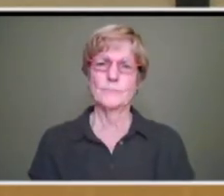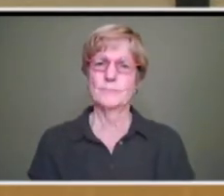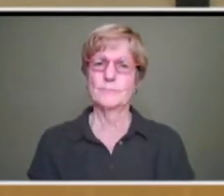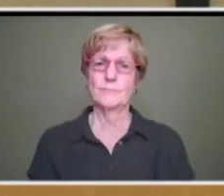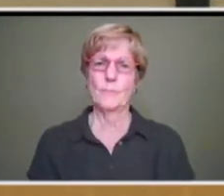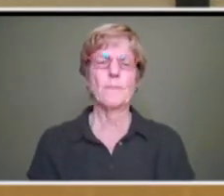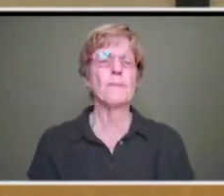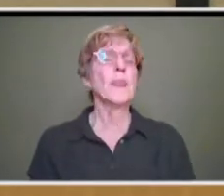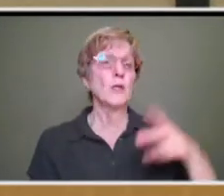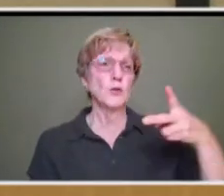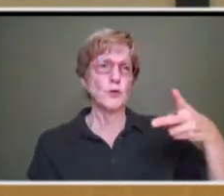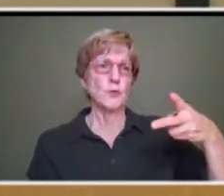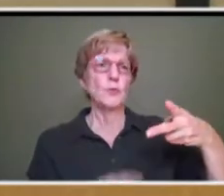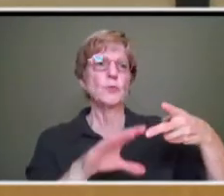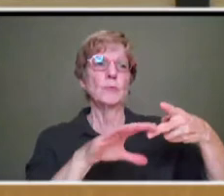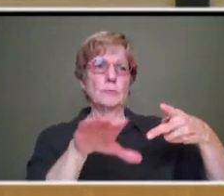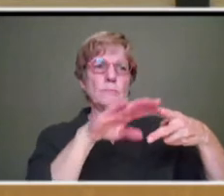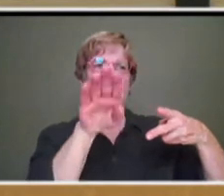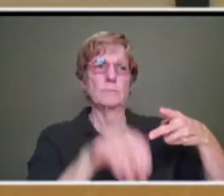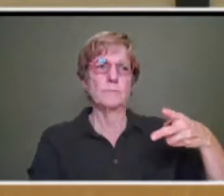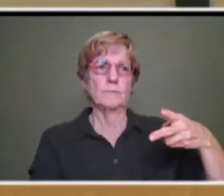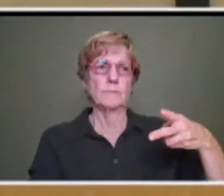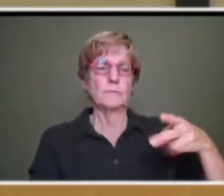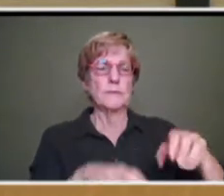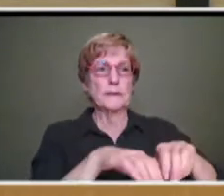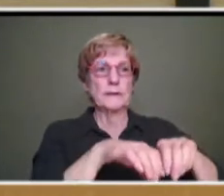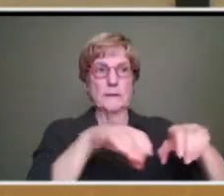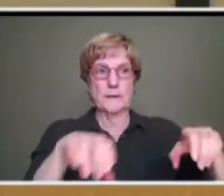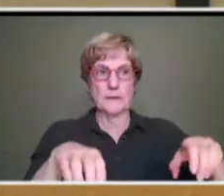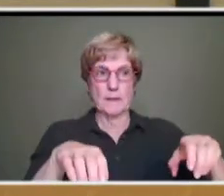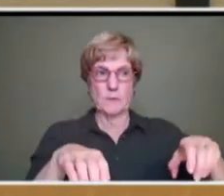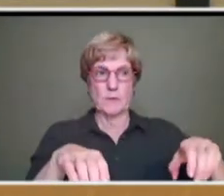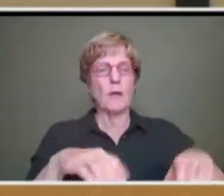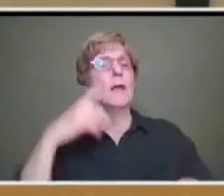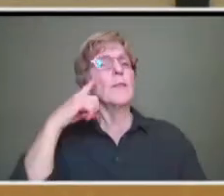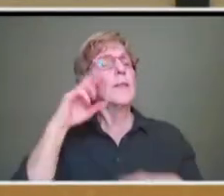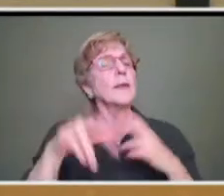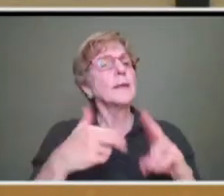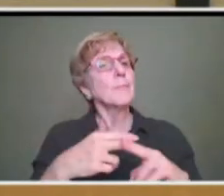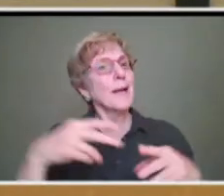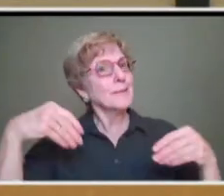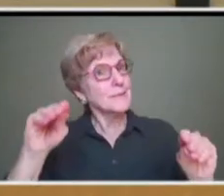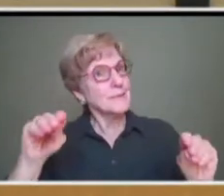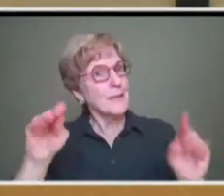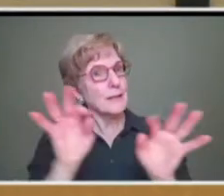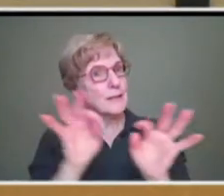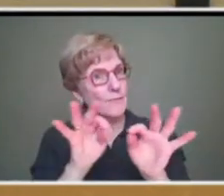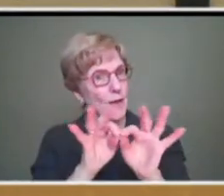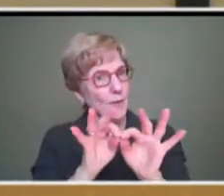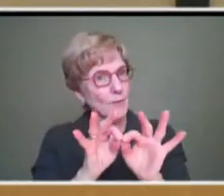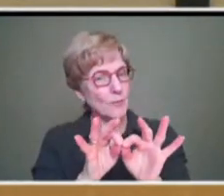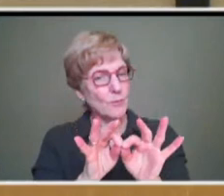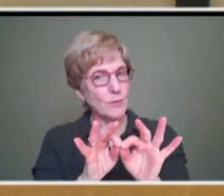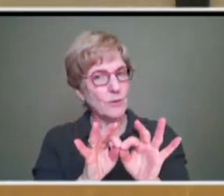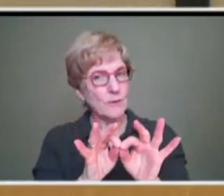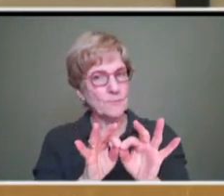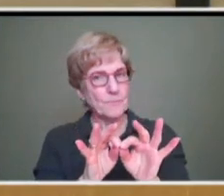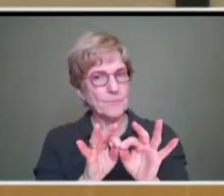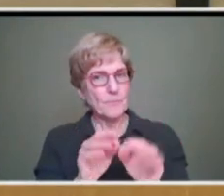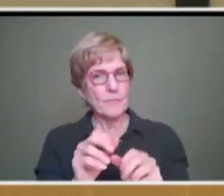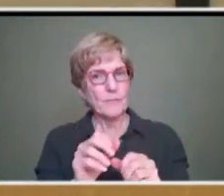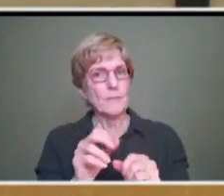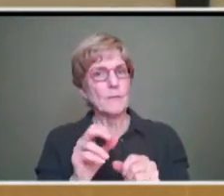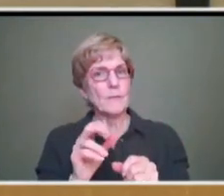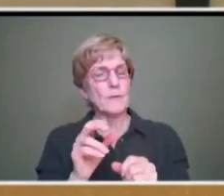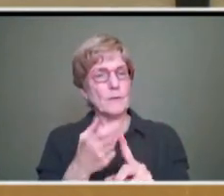two-story detached we're thinking about the selling value of the um value that would come